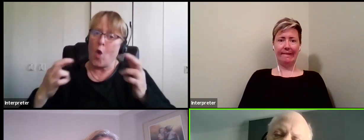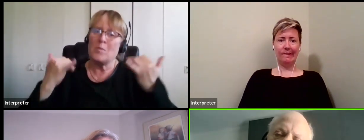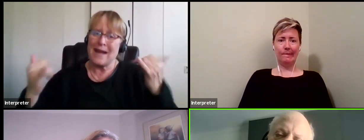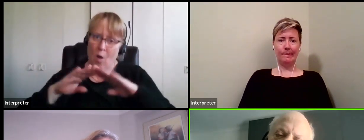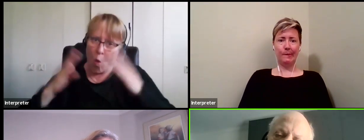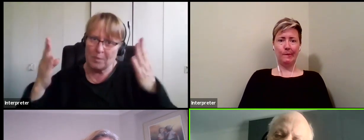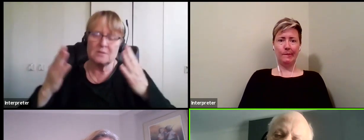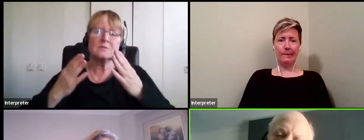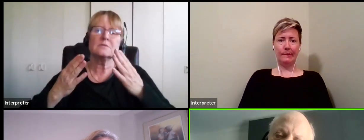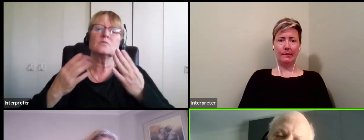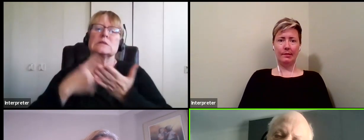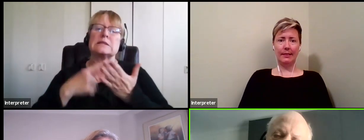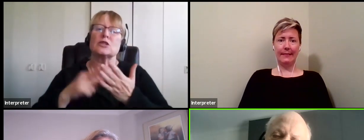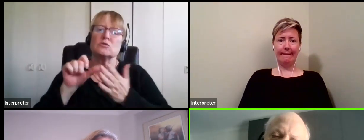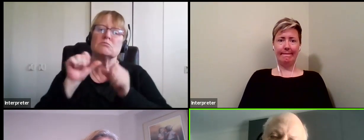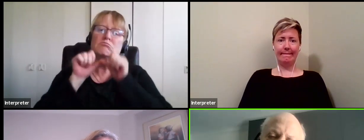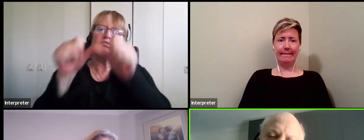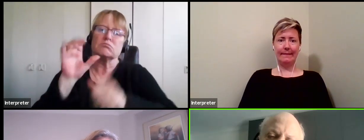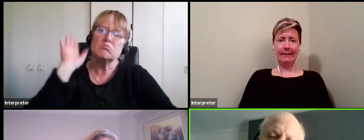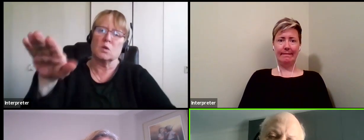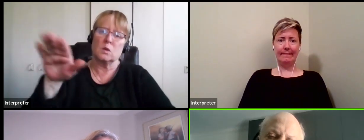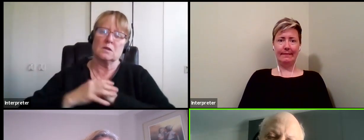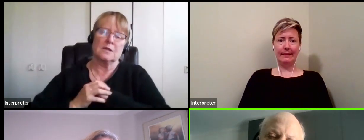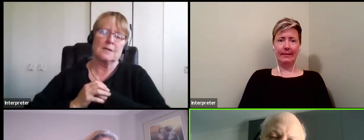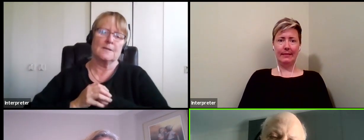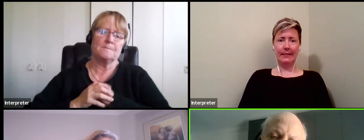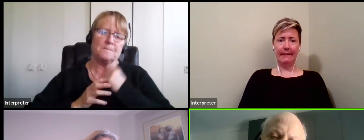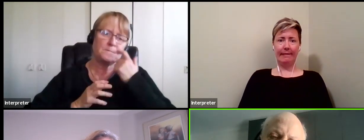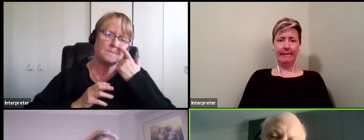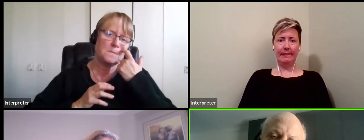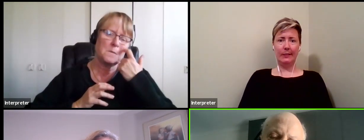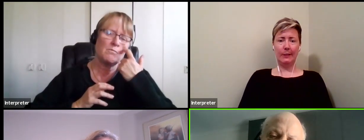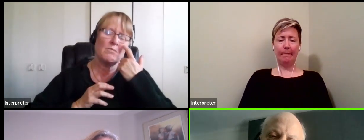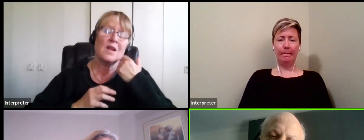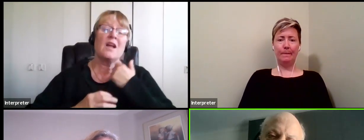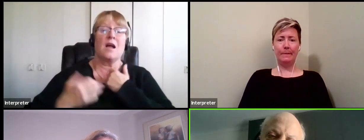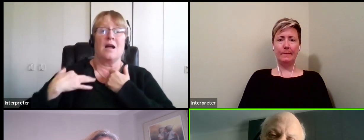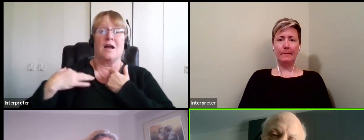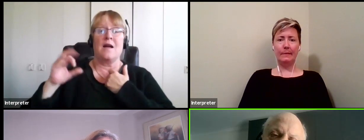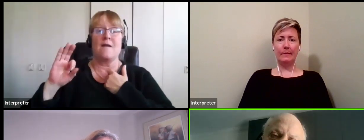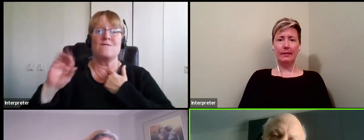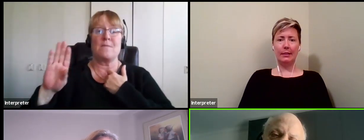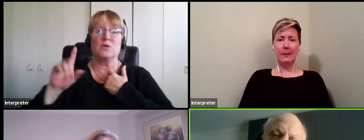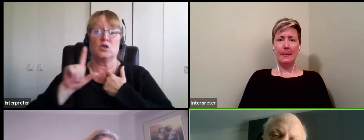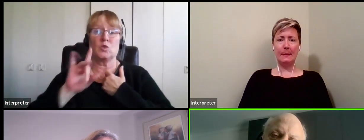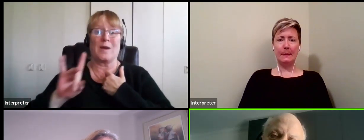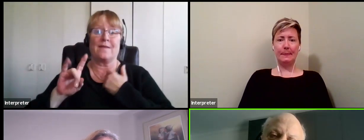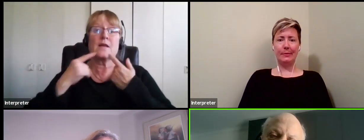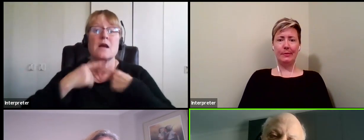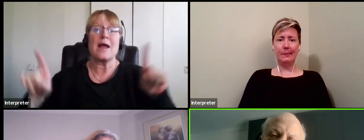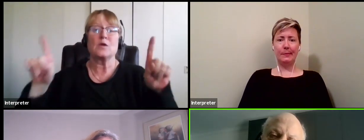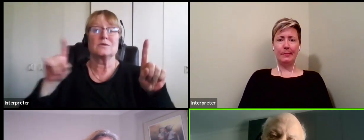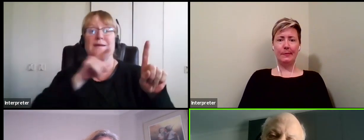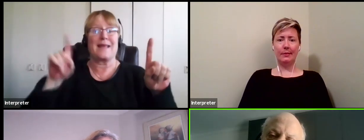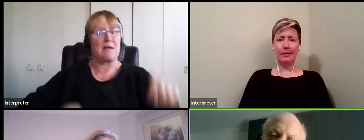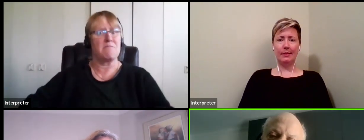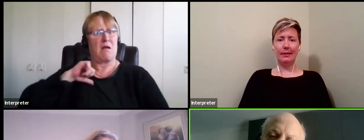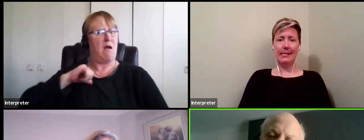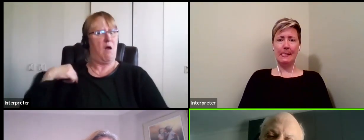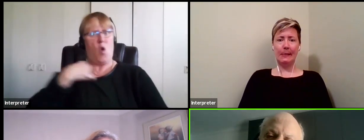provincial government held a news conference just a little over a month ago on February 28th, proclaiming proudly that it is leading